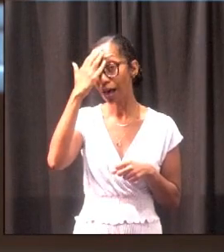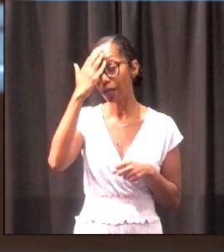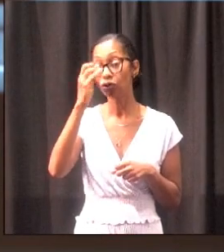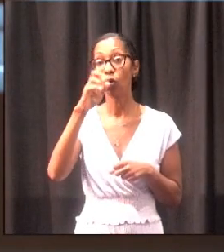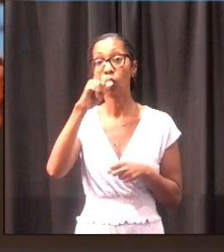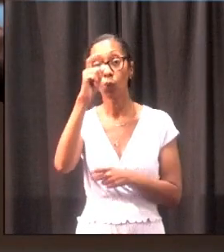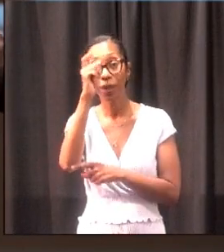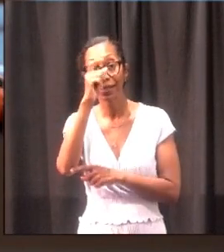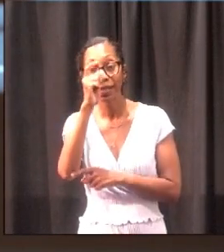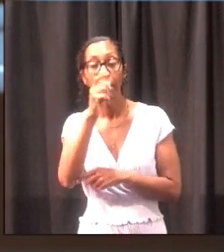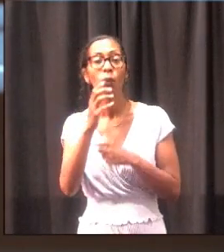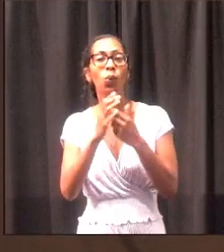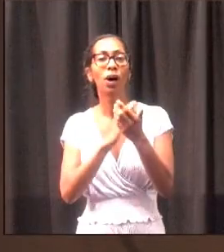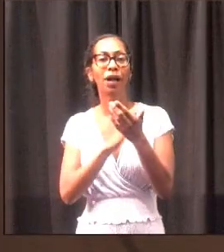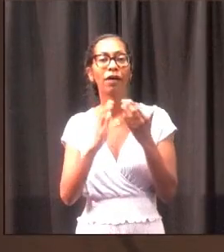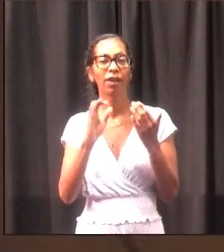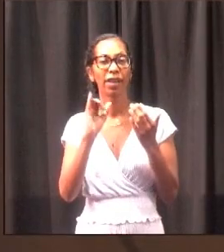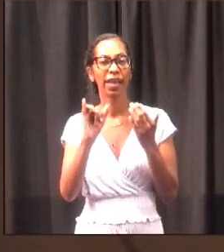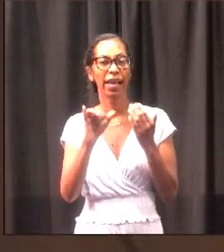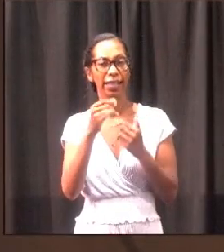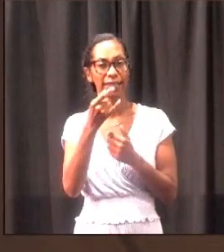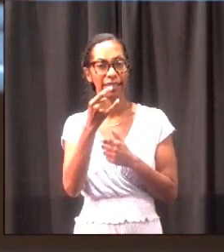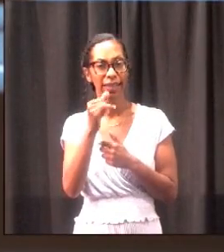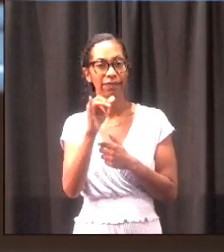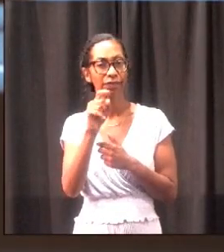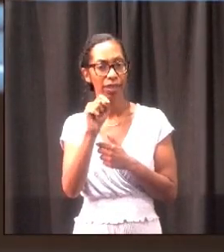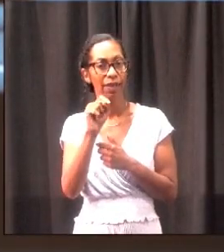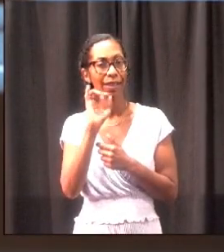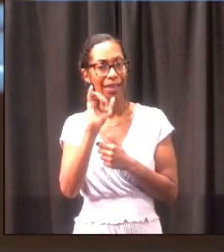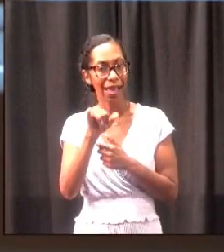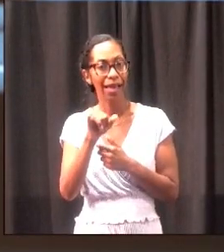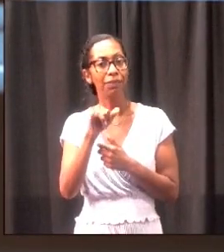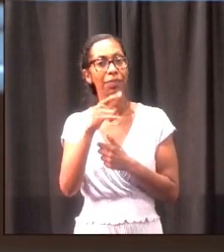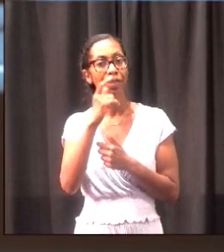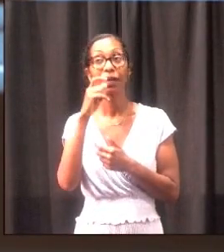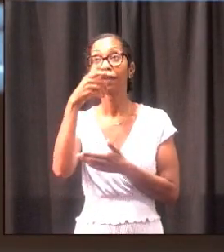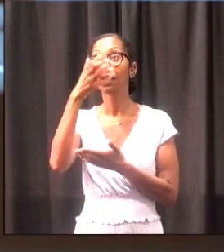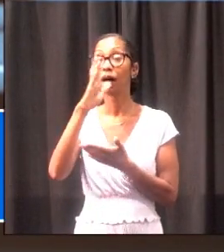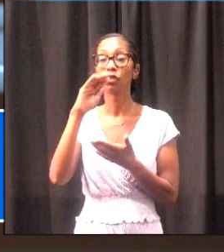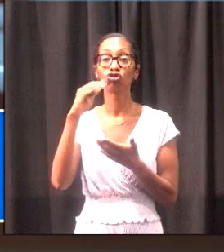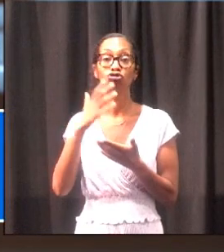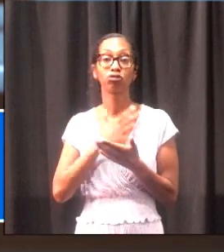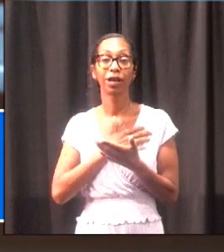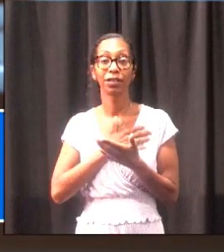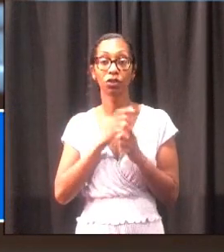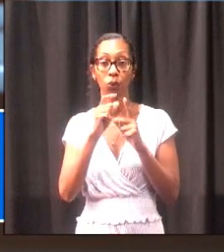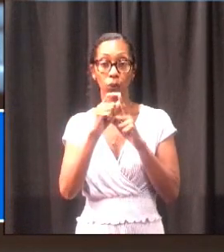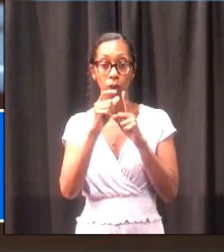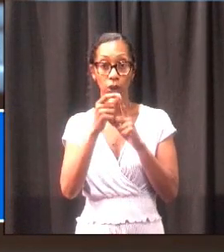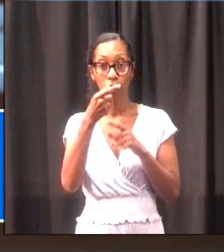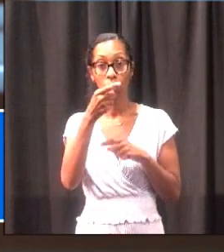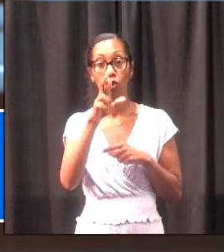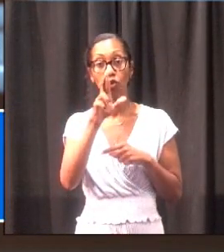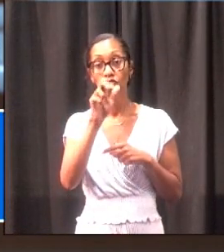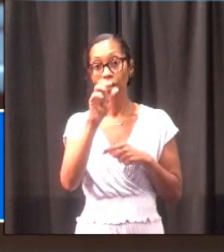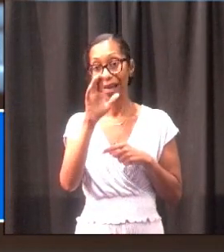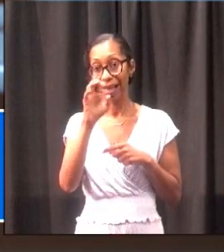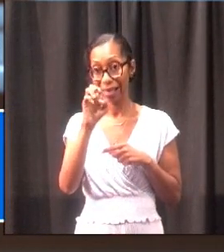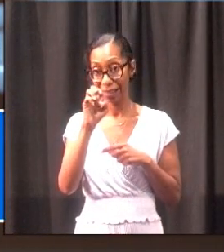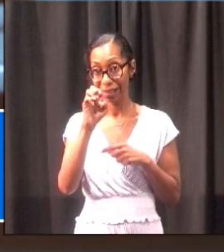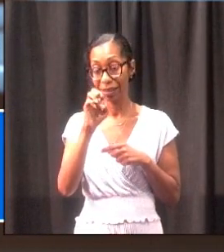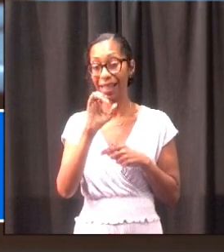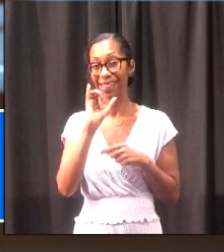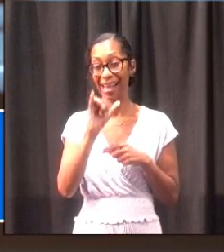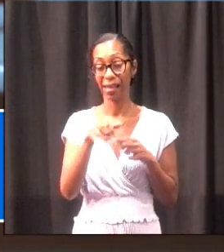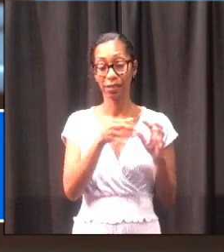Whatever gift that God has blessed you to have, it is by the grace of God. That word grace there, and listen now, it's a long definition.